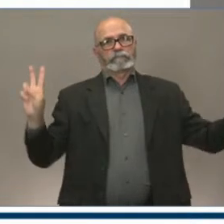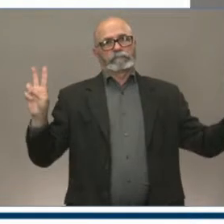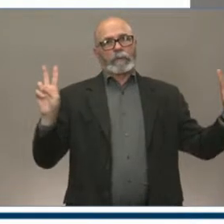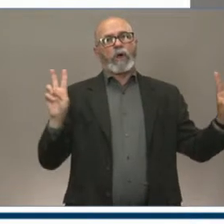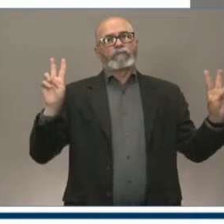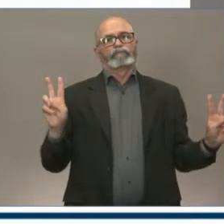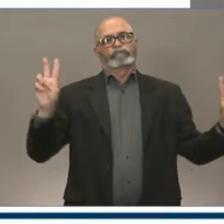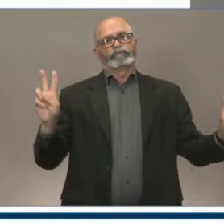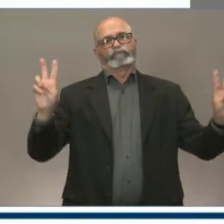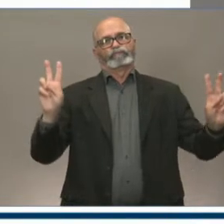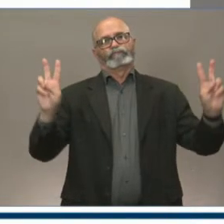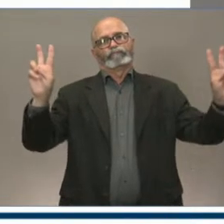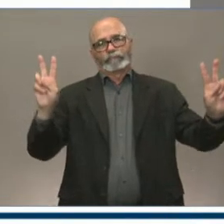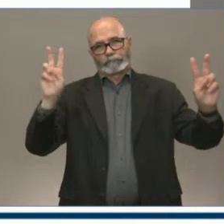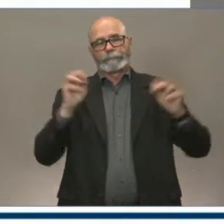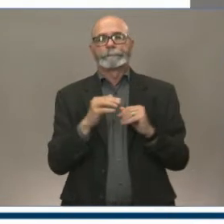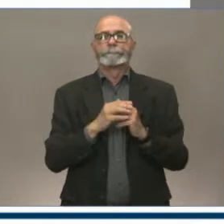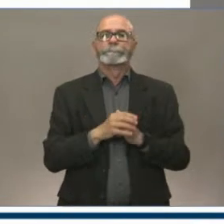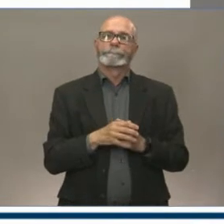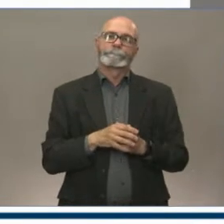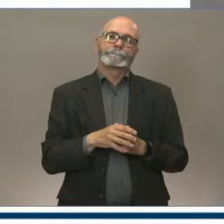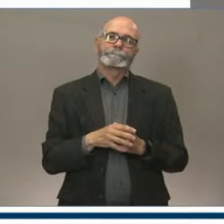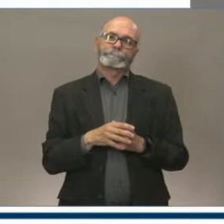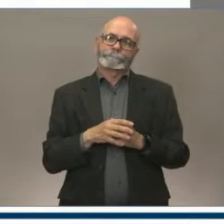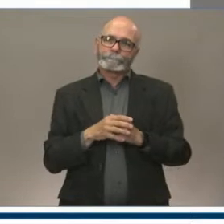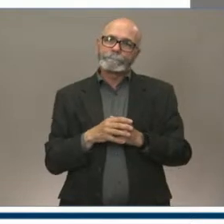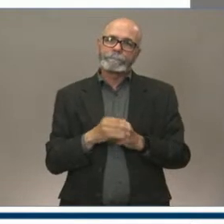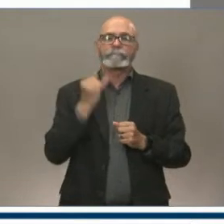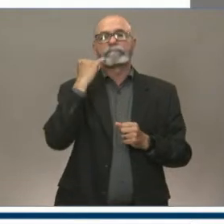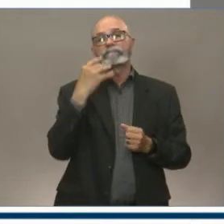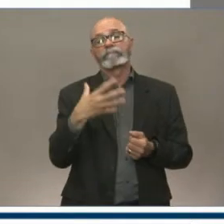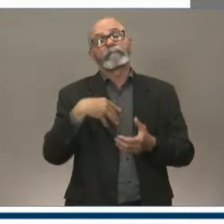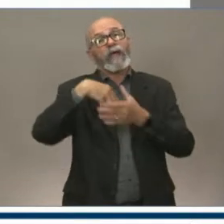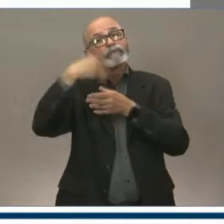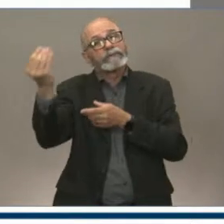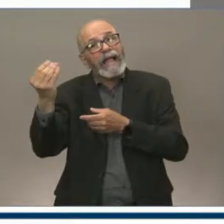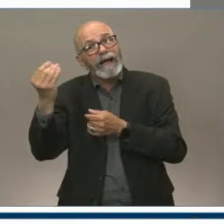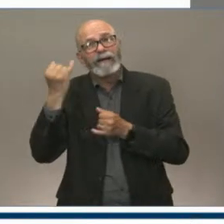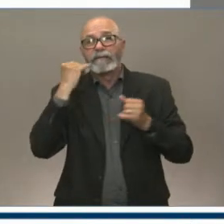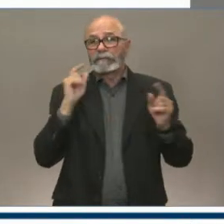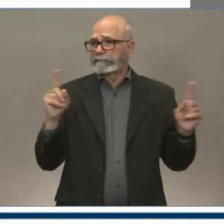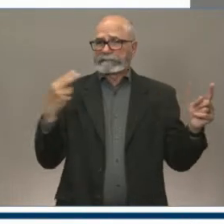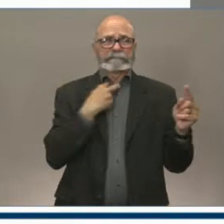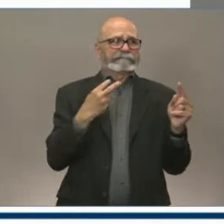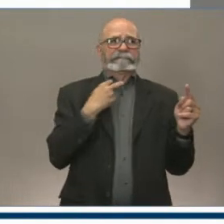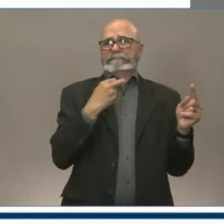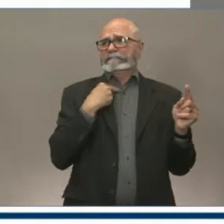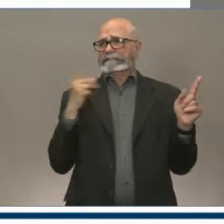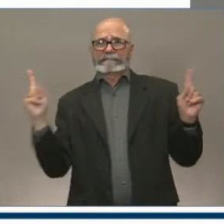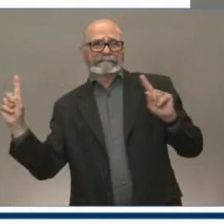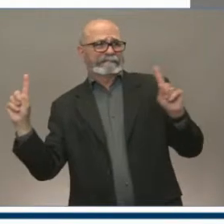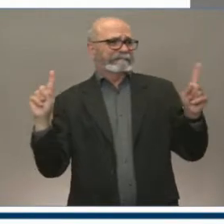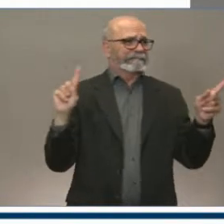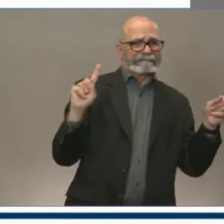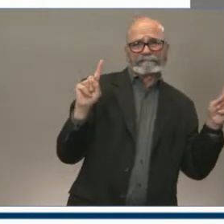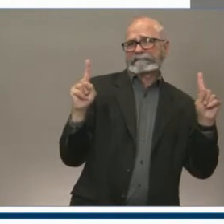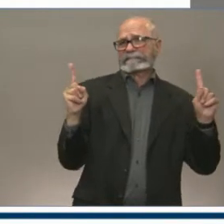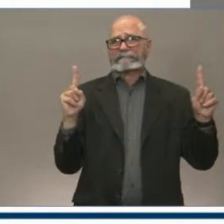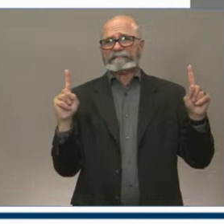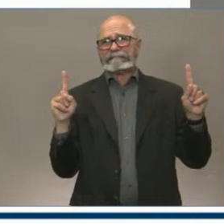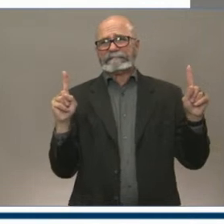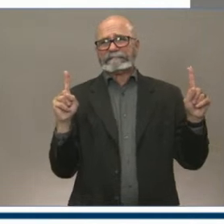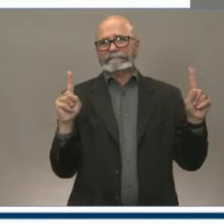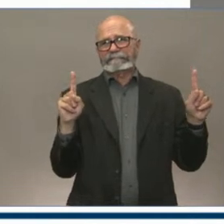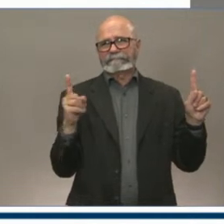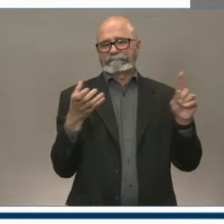And if you are in places where distancing, outdoor places where distancing cannot be maintained, and this is now in the order, you need